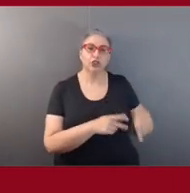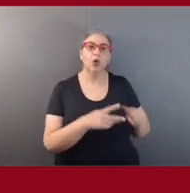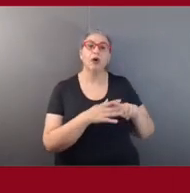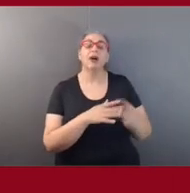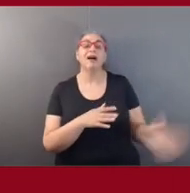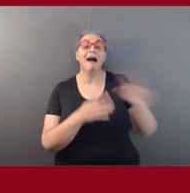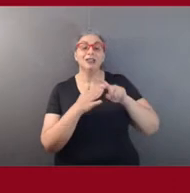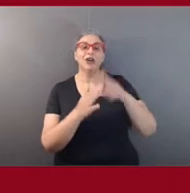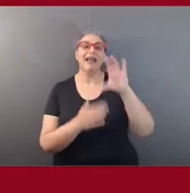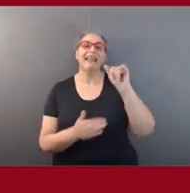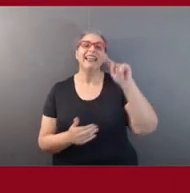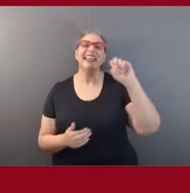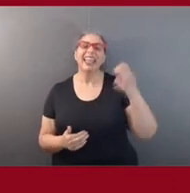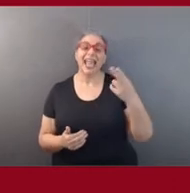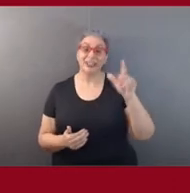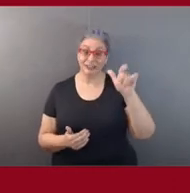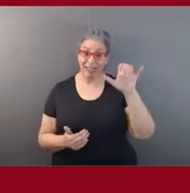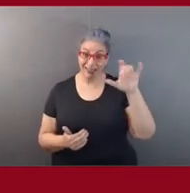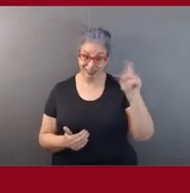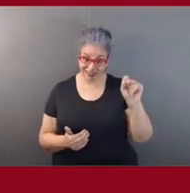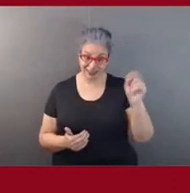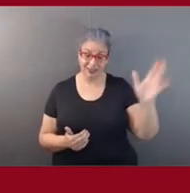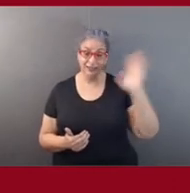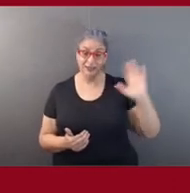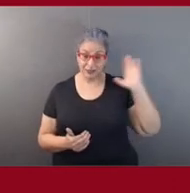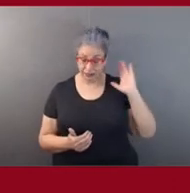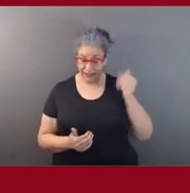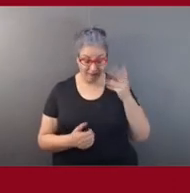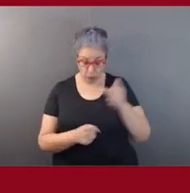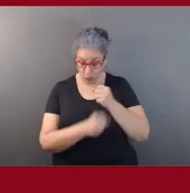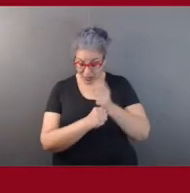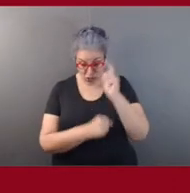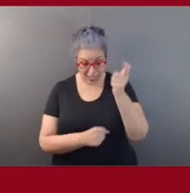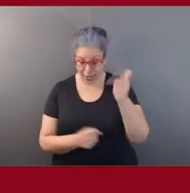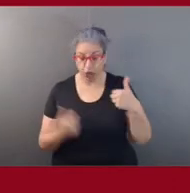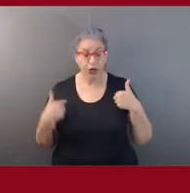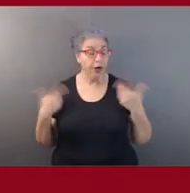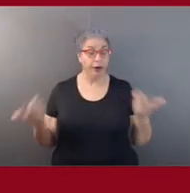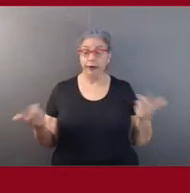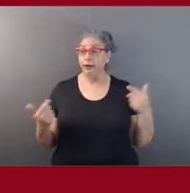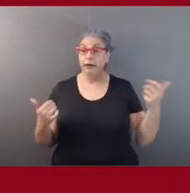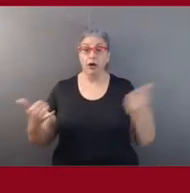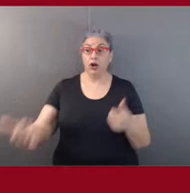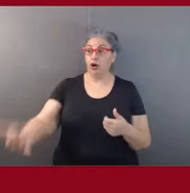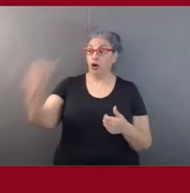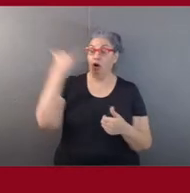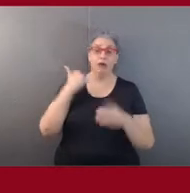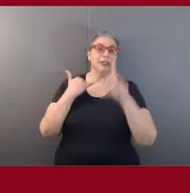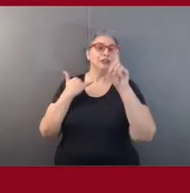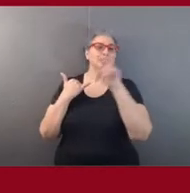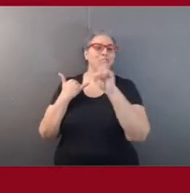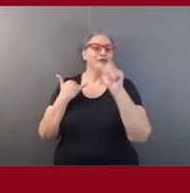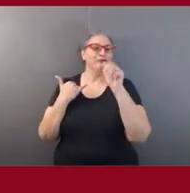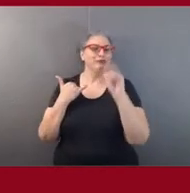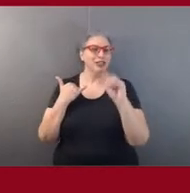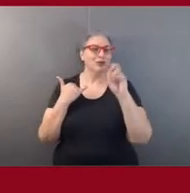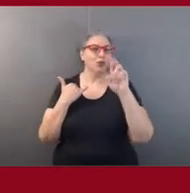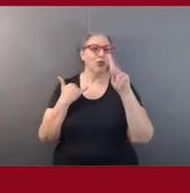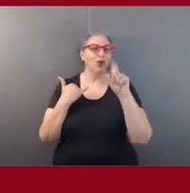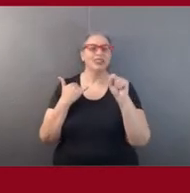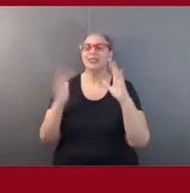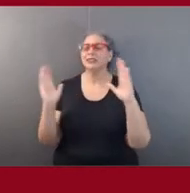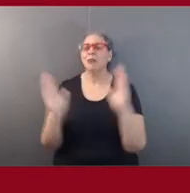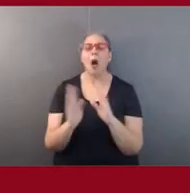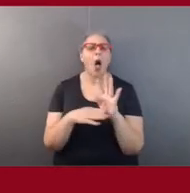back then. And a few years later, I got a call from DreamWorks, and it was this little film called